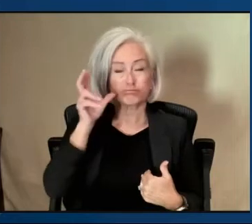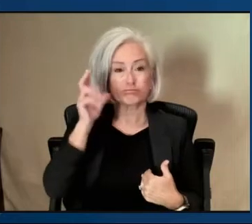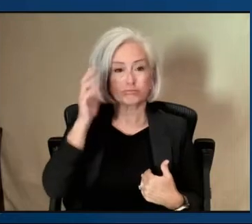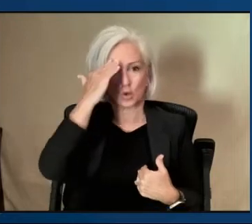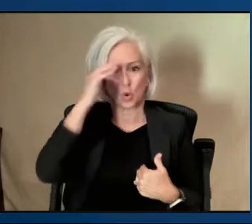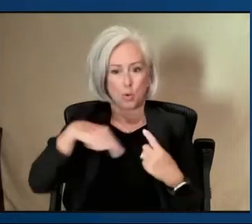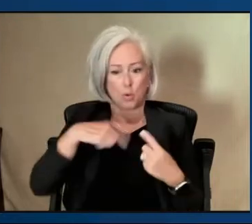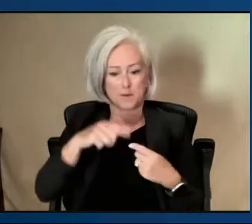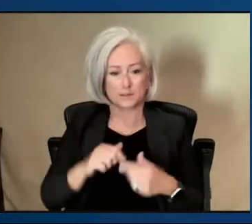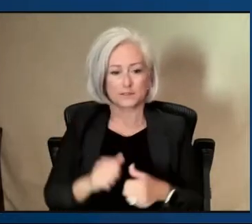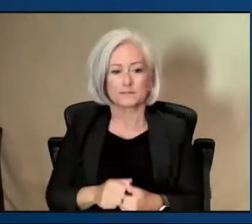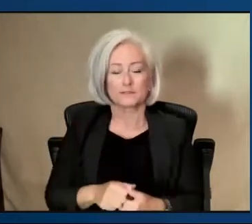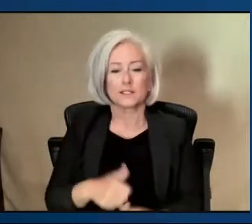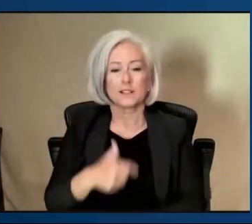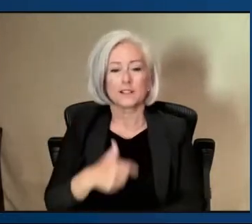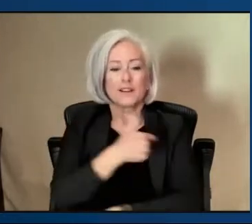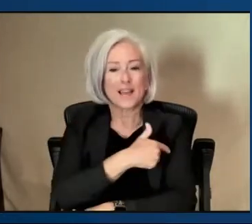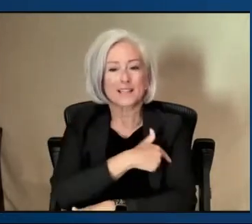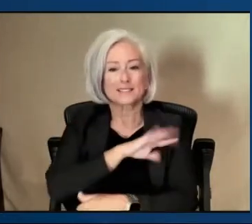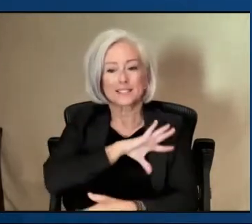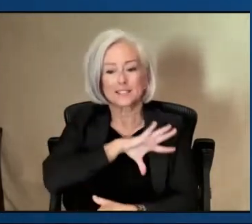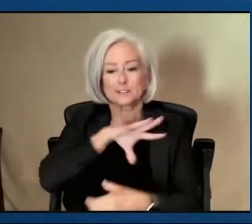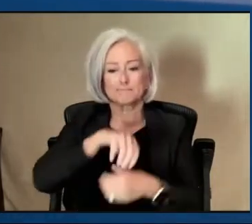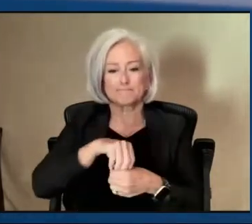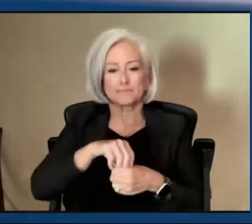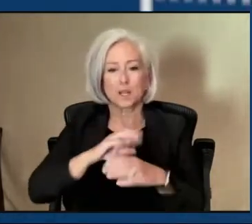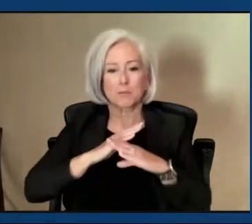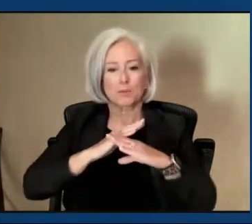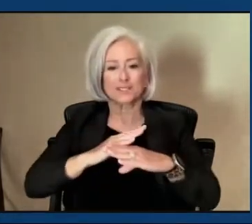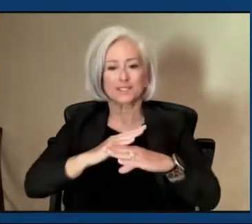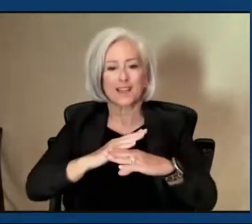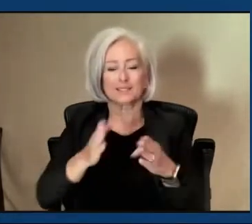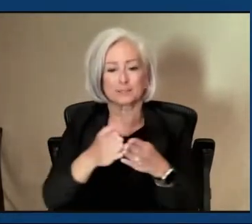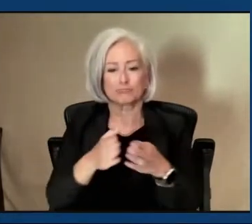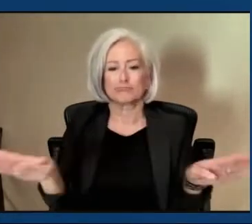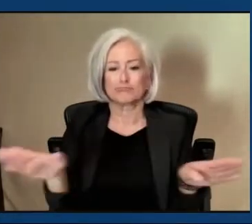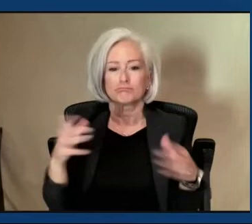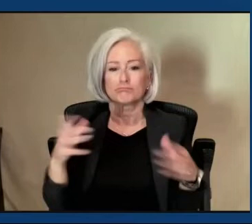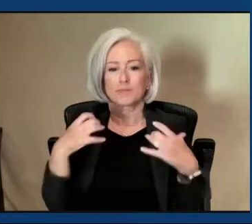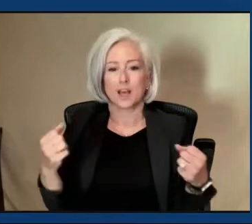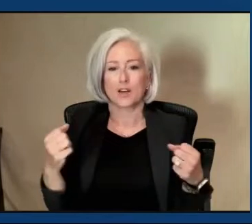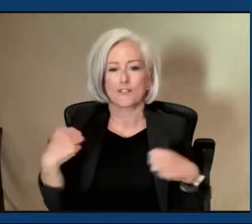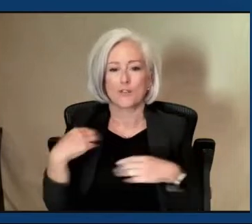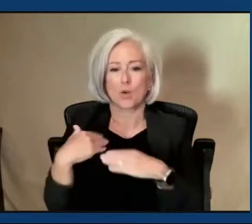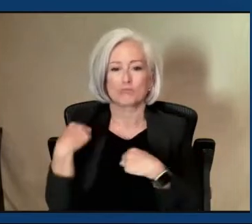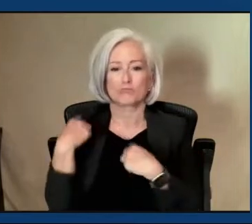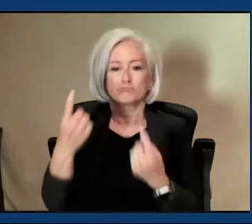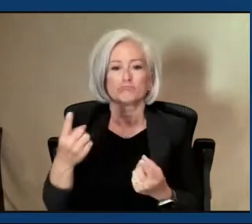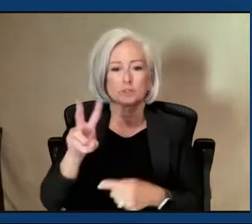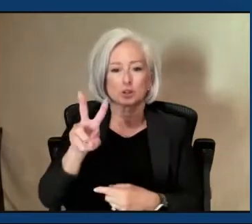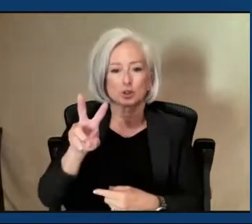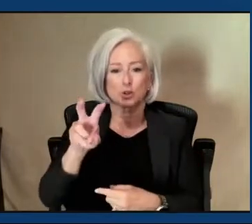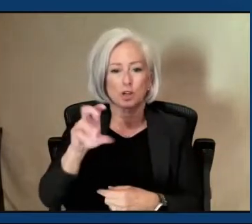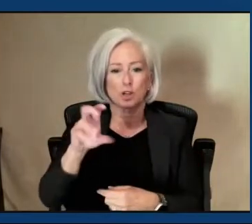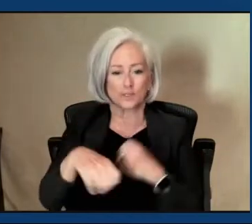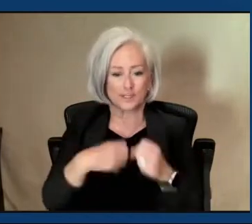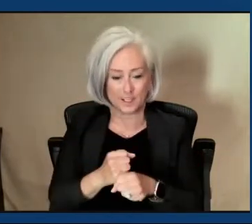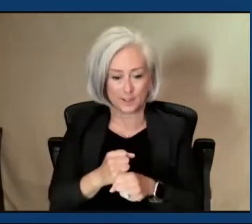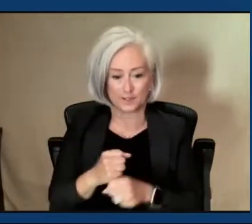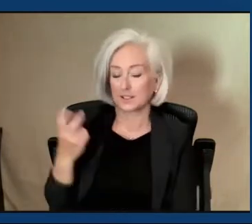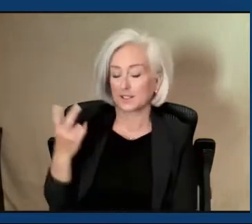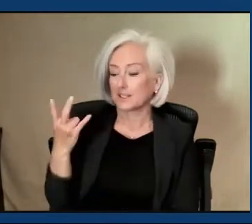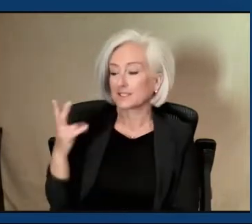Vaccines have been a part of protecting public health for more than 200 years. In 1796, the smallpox vaccine was developed